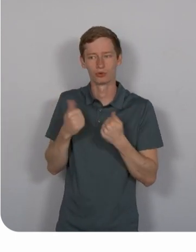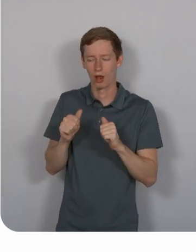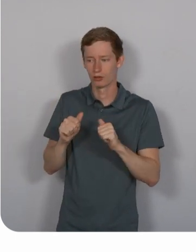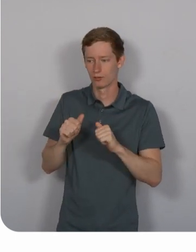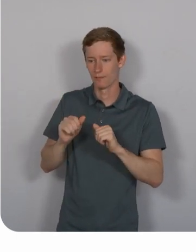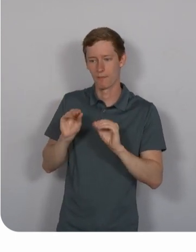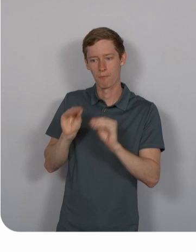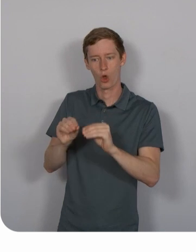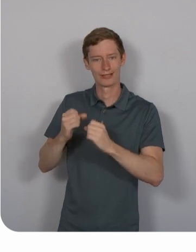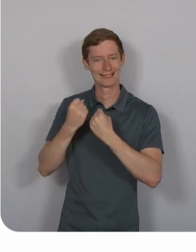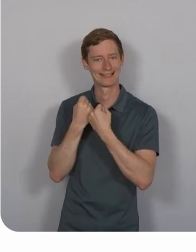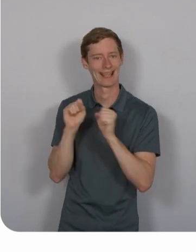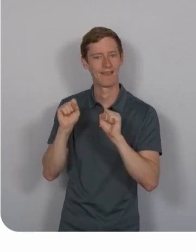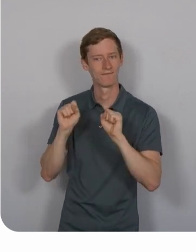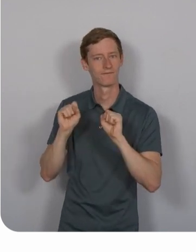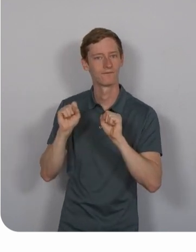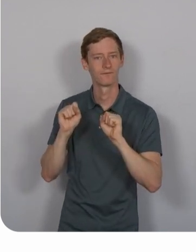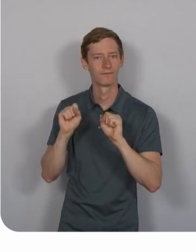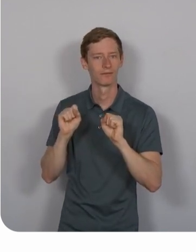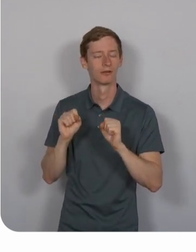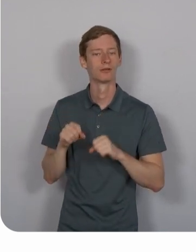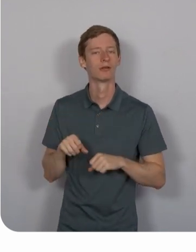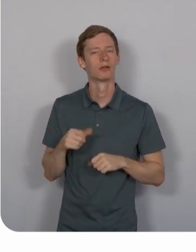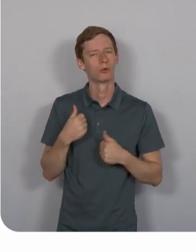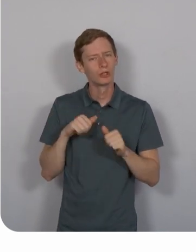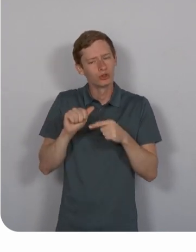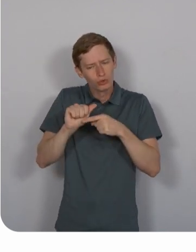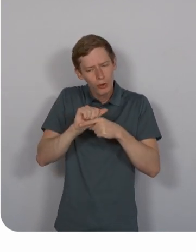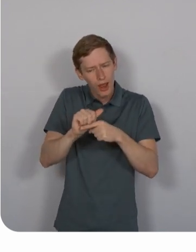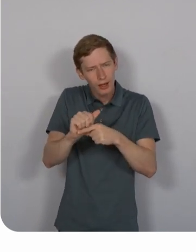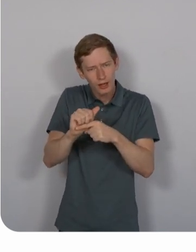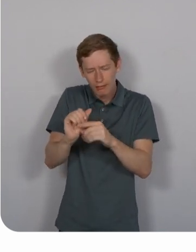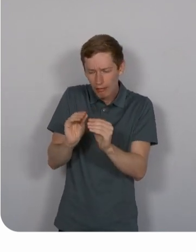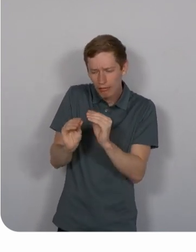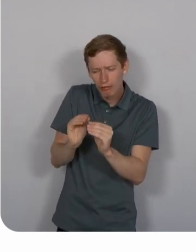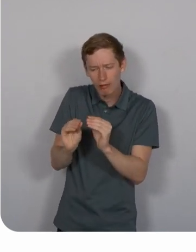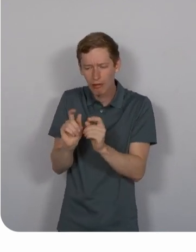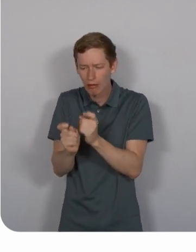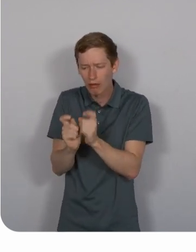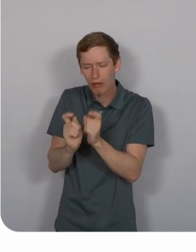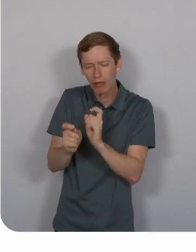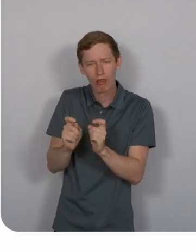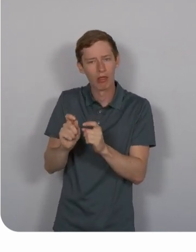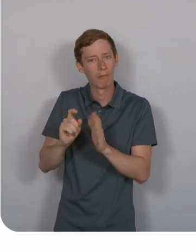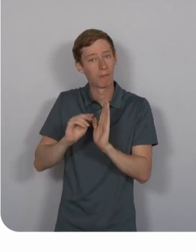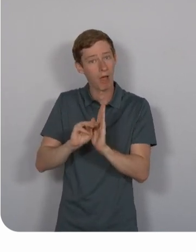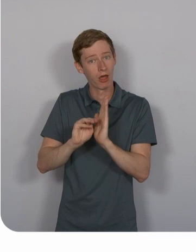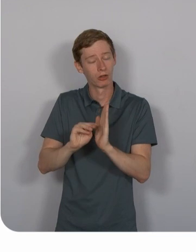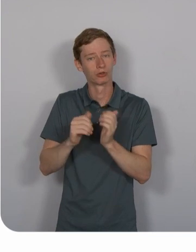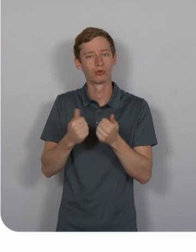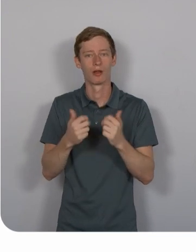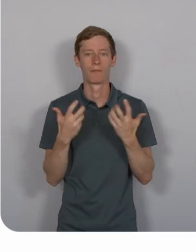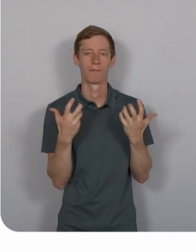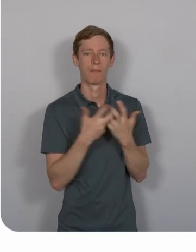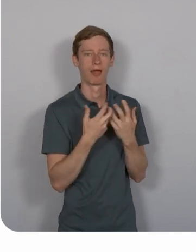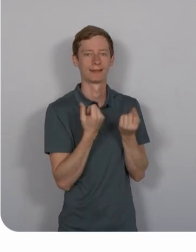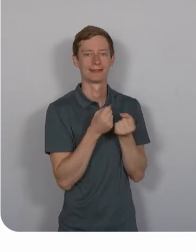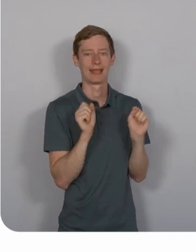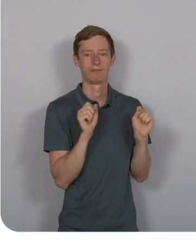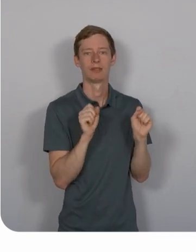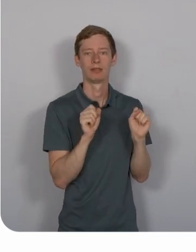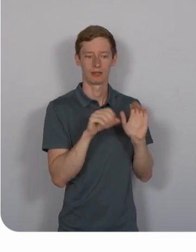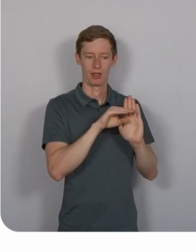in as we can. We've been training and fine-tuning the models to fit our safety and responsibility guidelines. We've done a lot of red